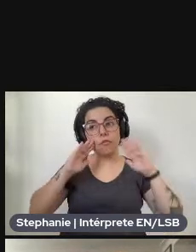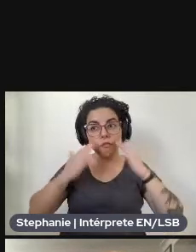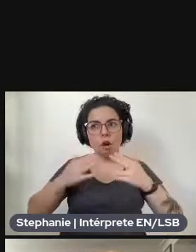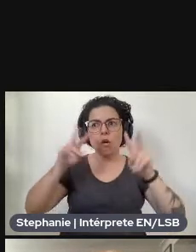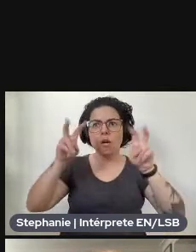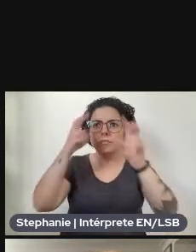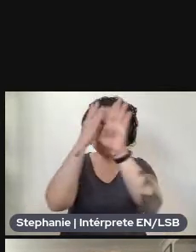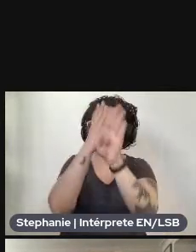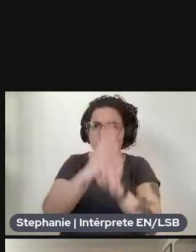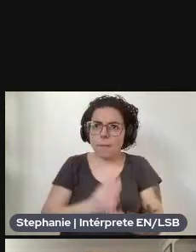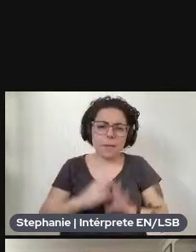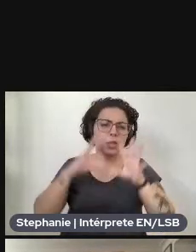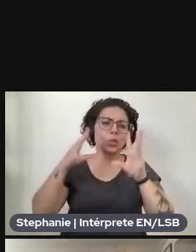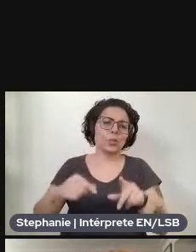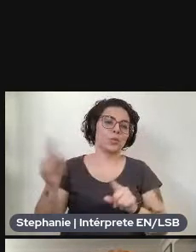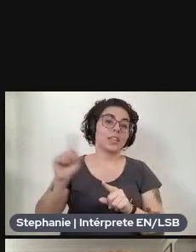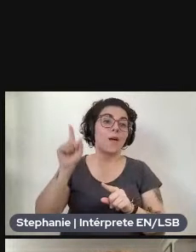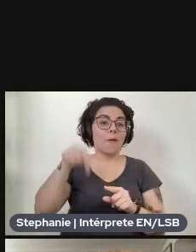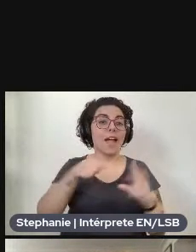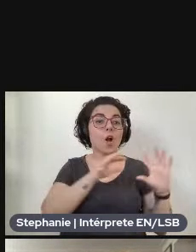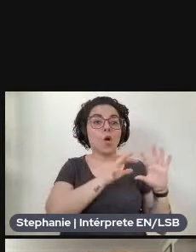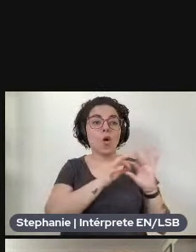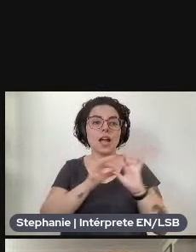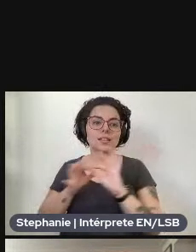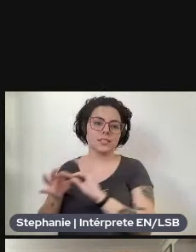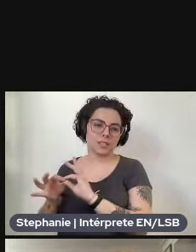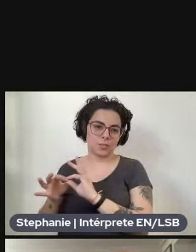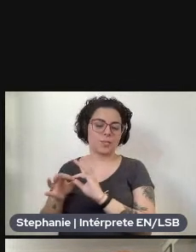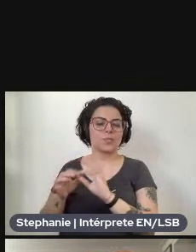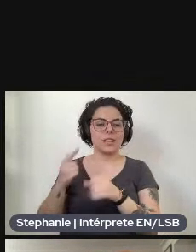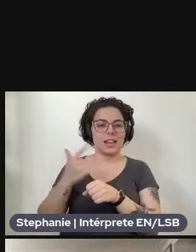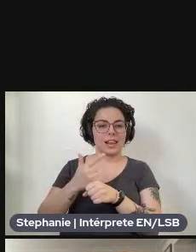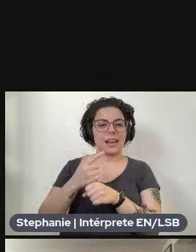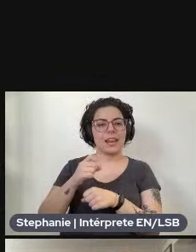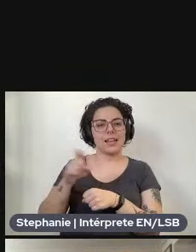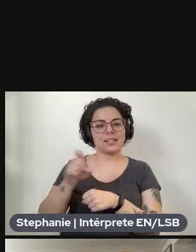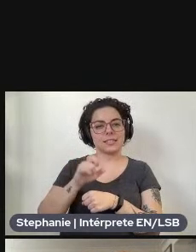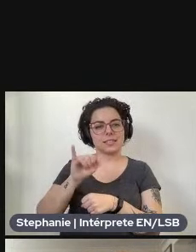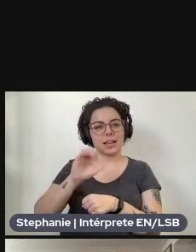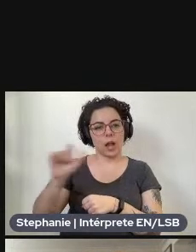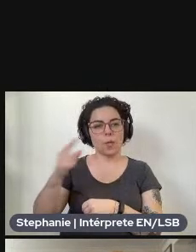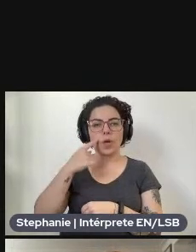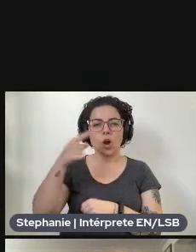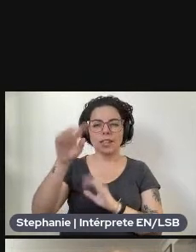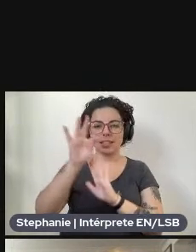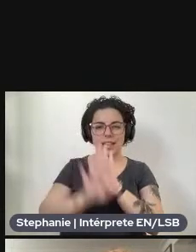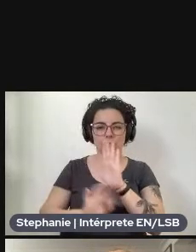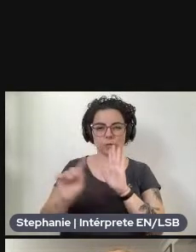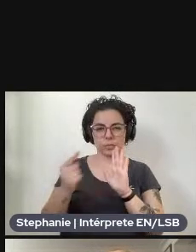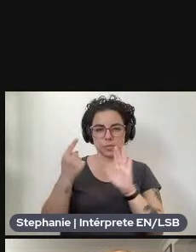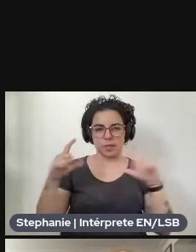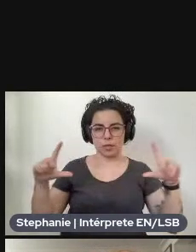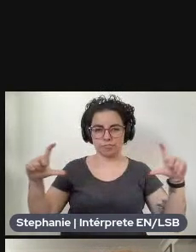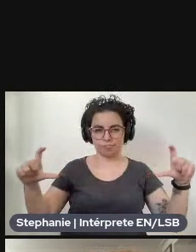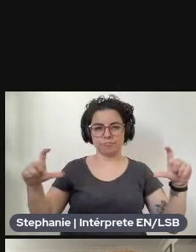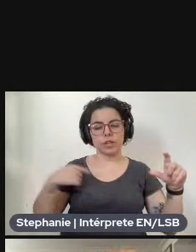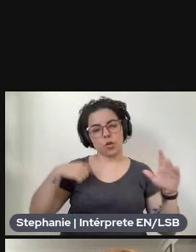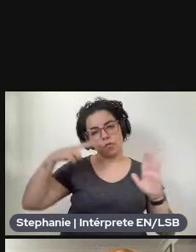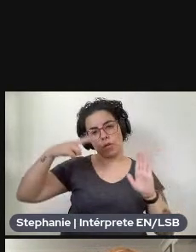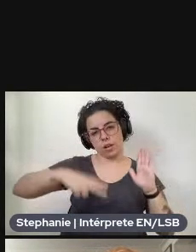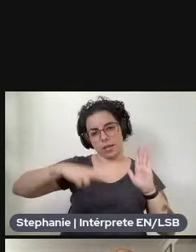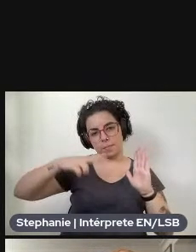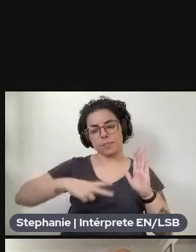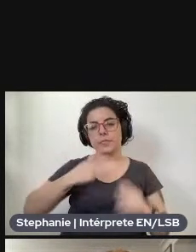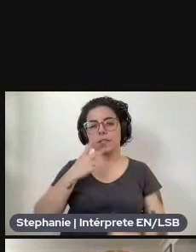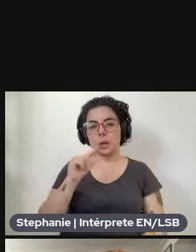não é? Então, o primeiro texto que vos trago é um texto em inglês que vou ler, está escrito